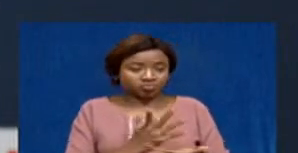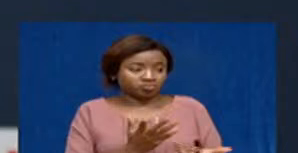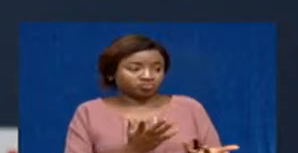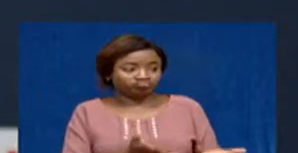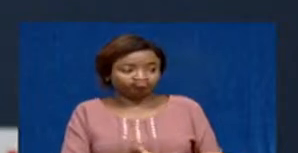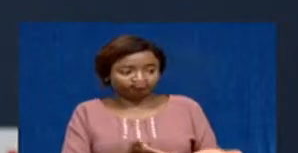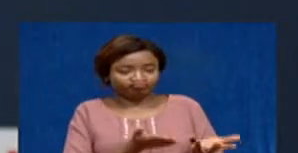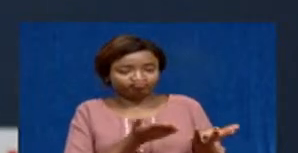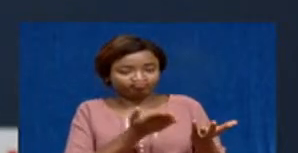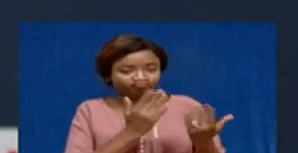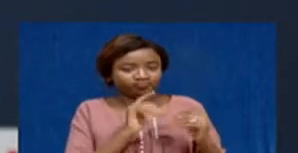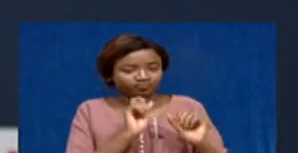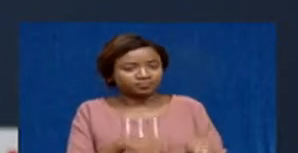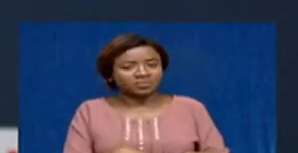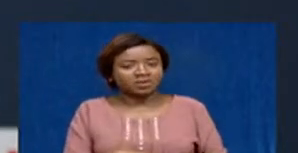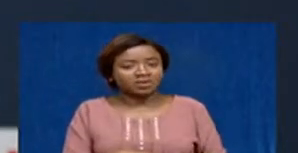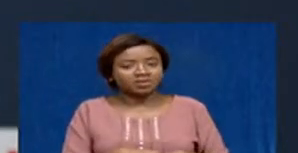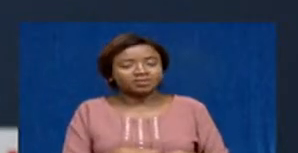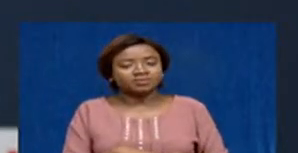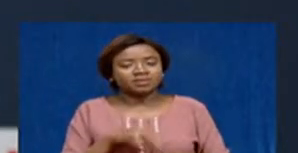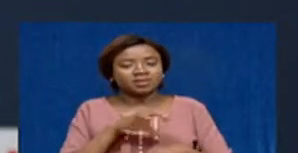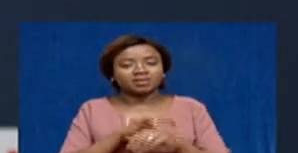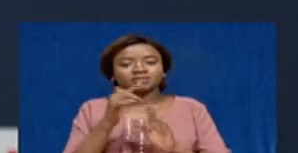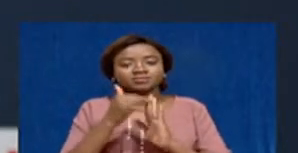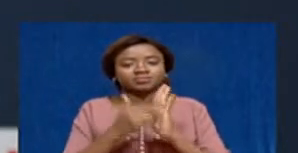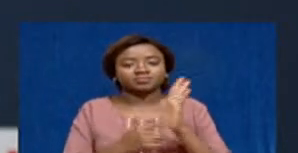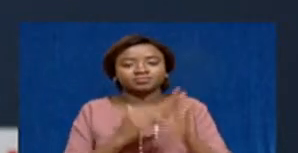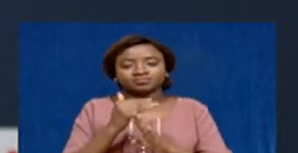can go there and to play to try to get 3 points.